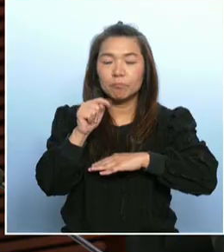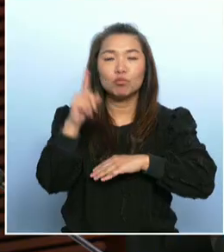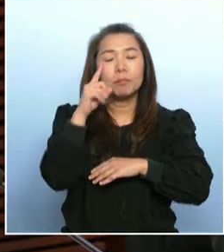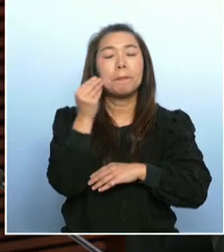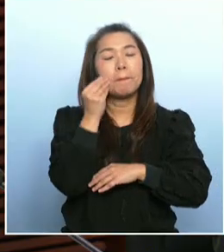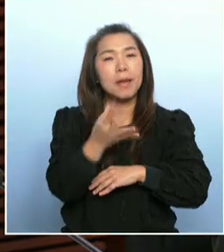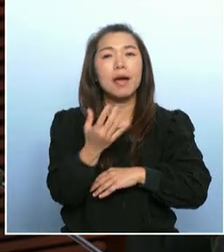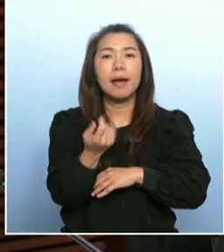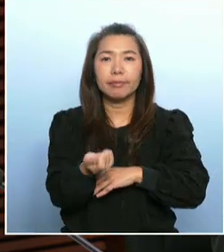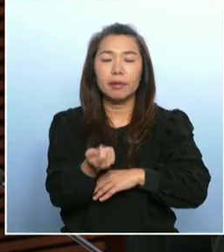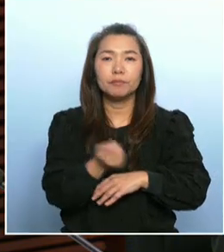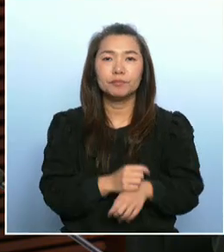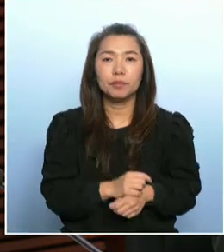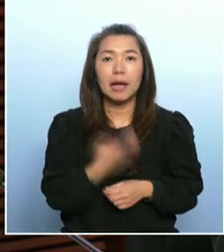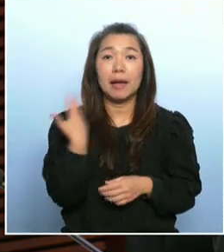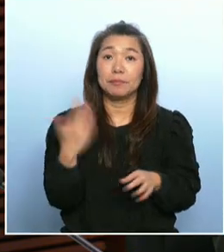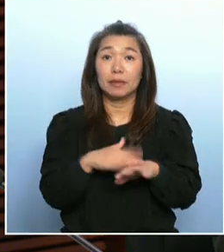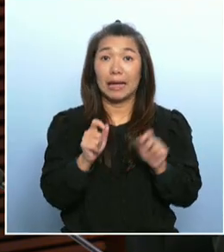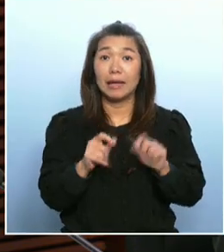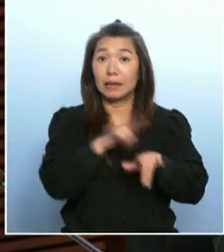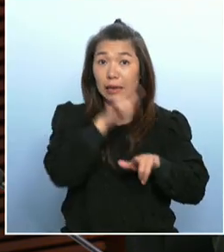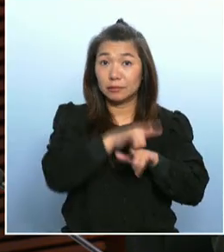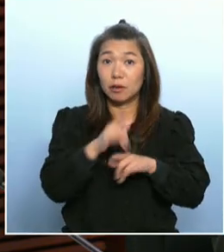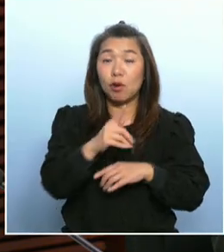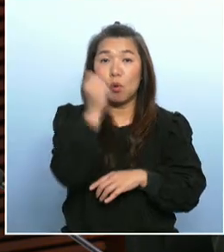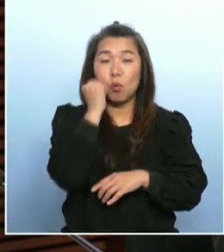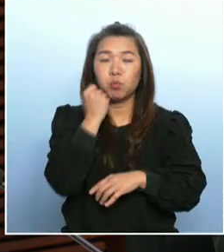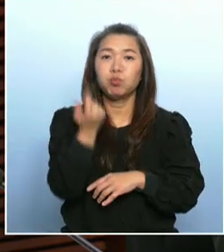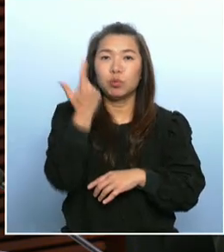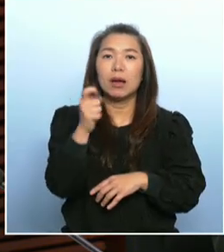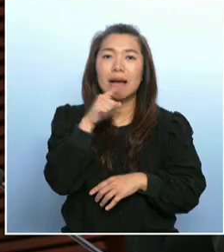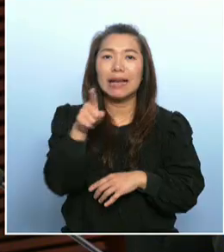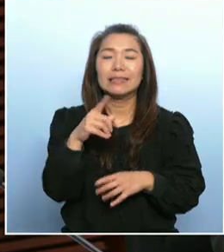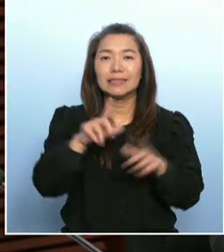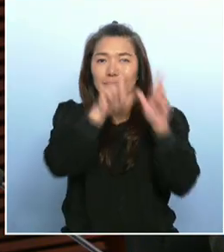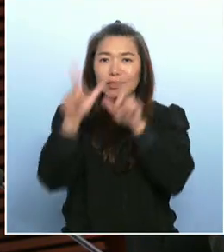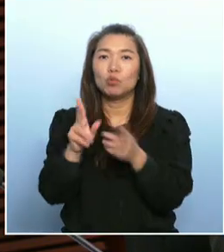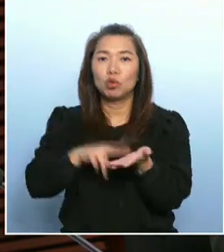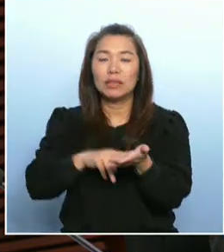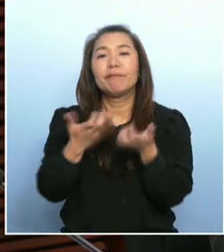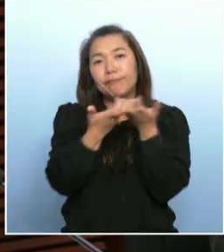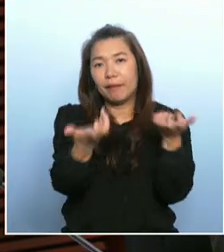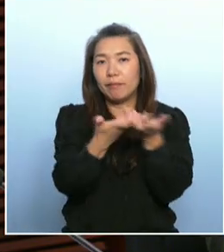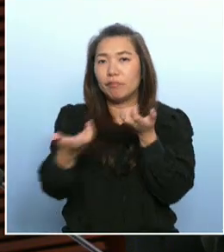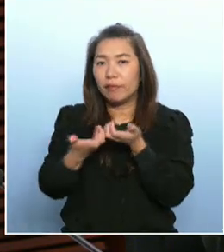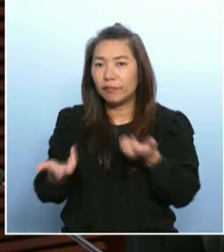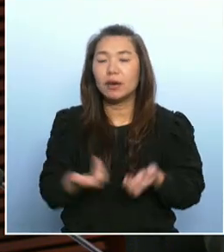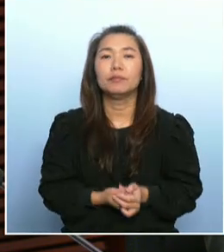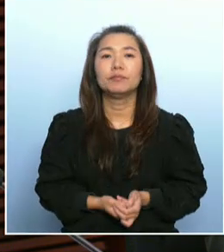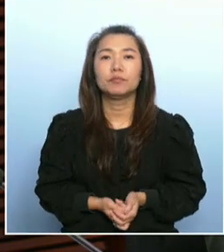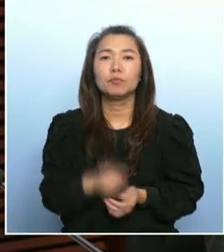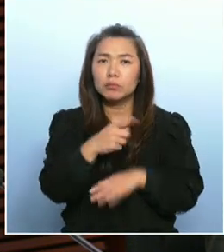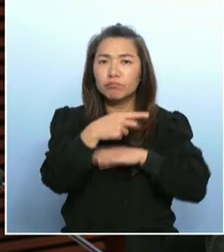carers. We want to be more relaxed. Of course, it it is different and it has to